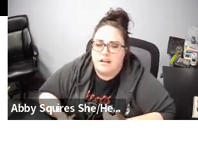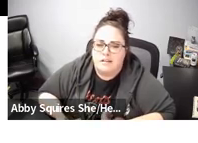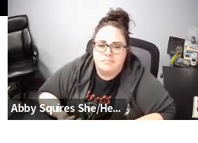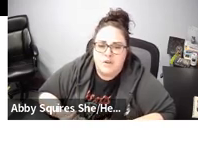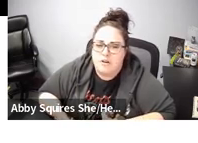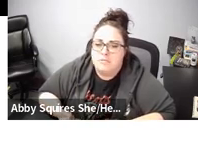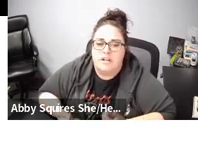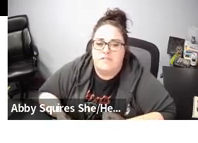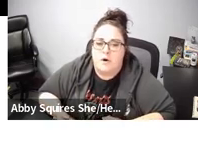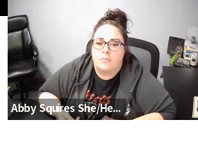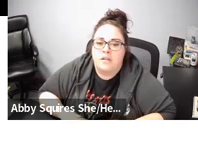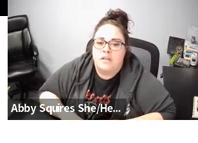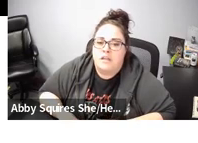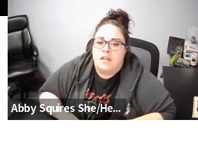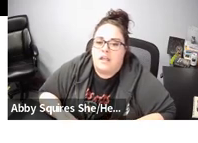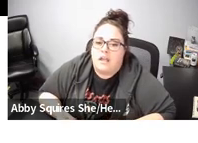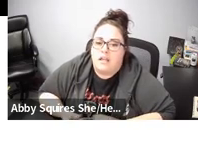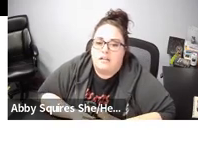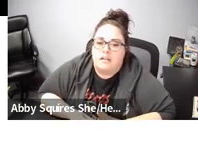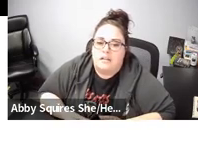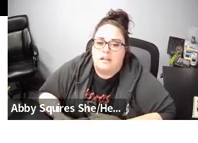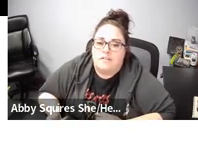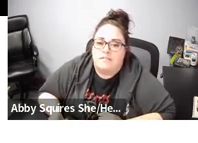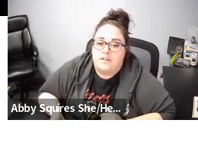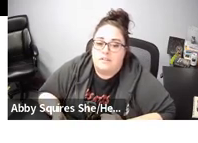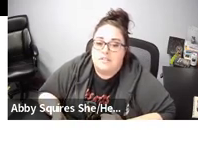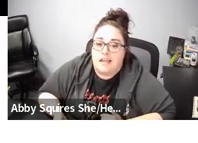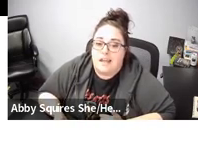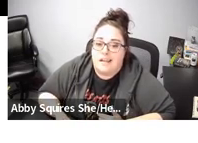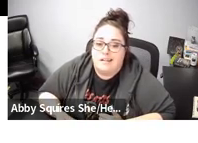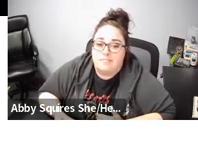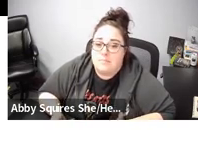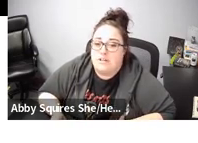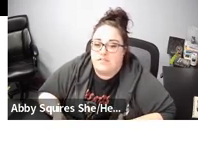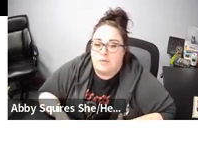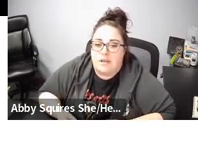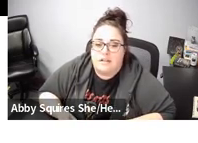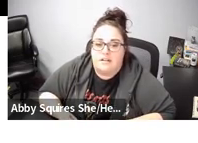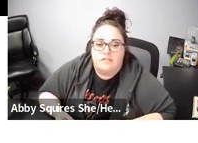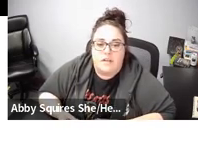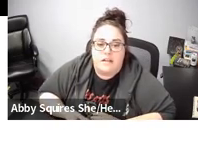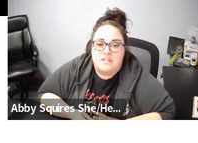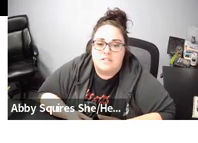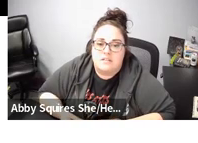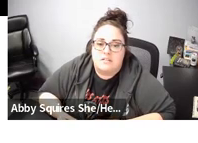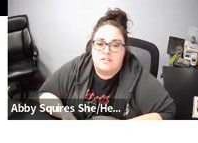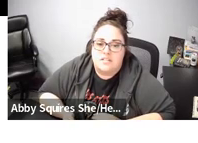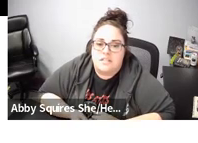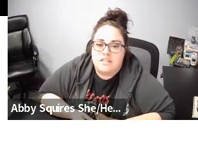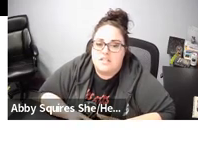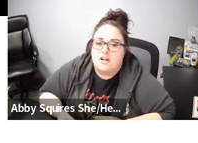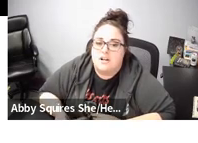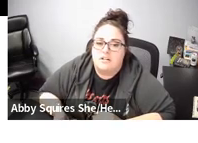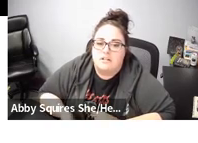material. It's like a rubbery foam. And it feels like memory foam kind of, and it's